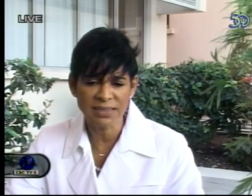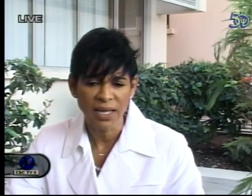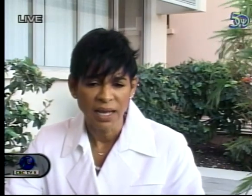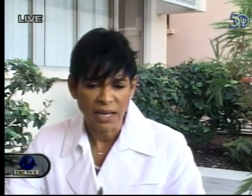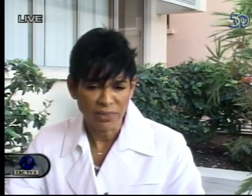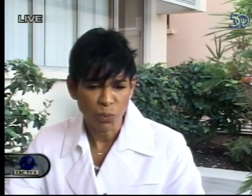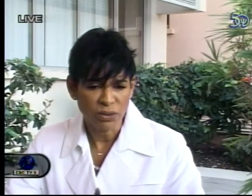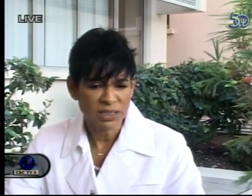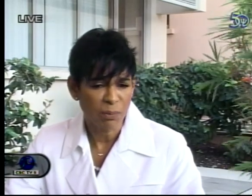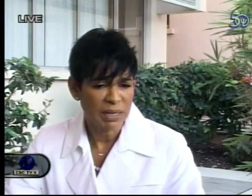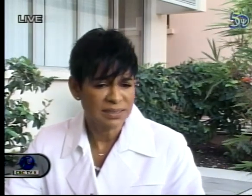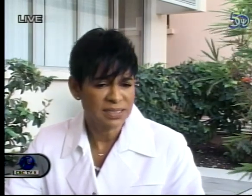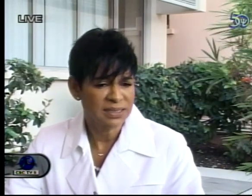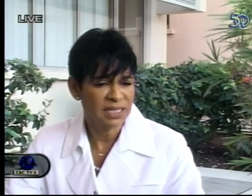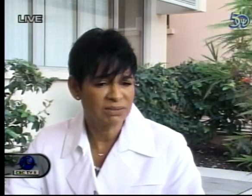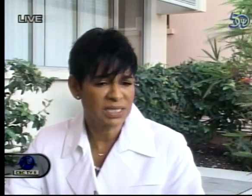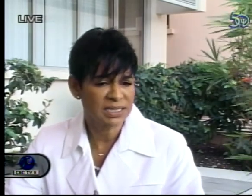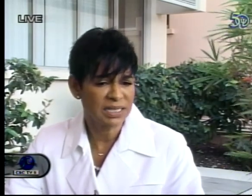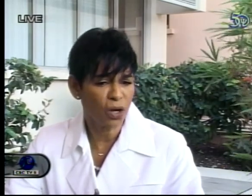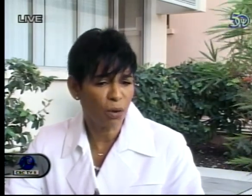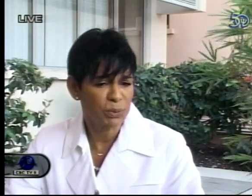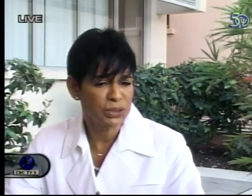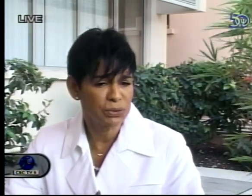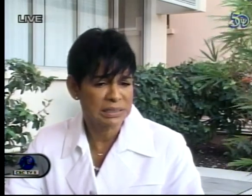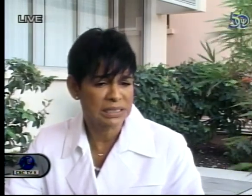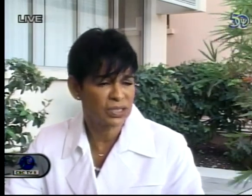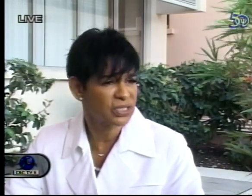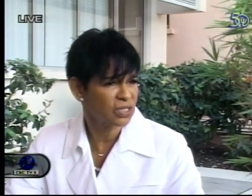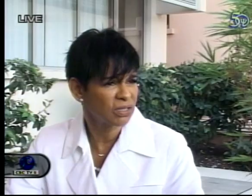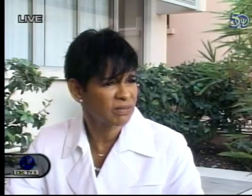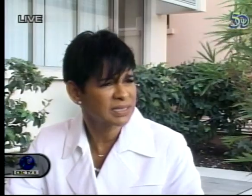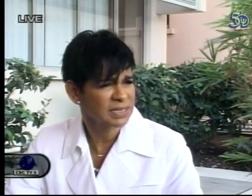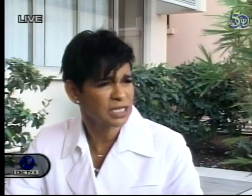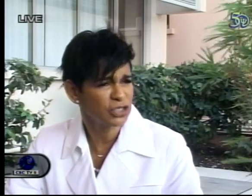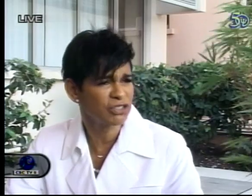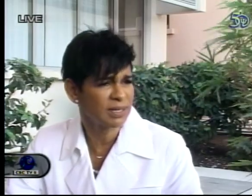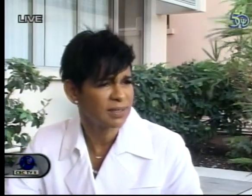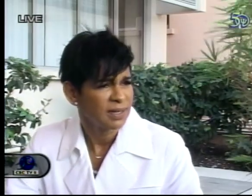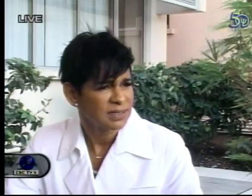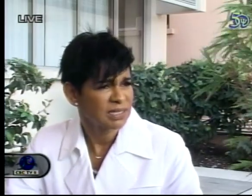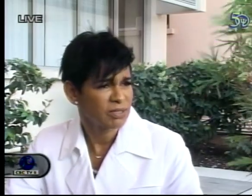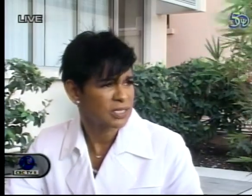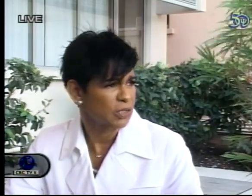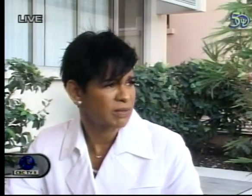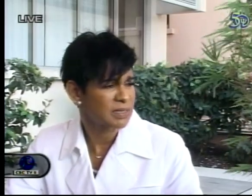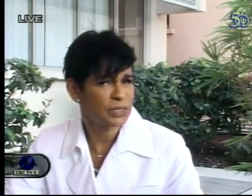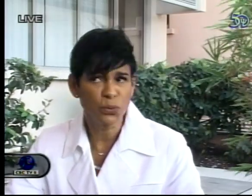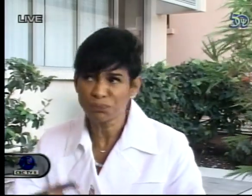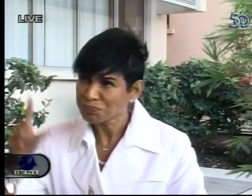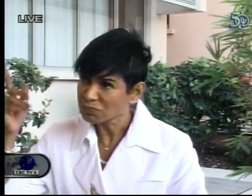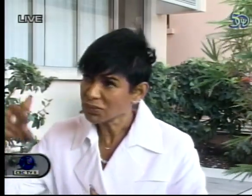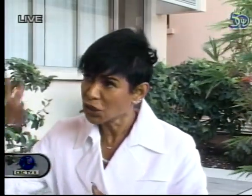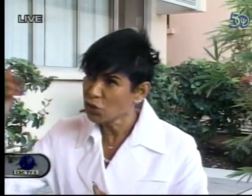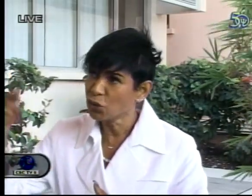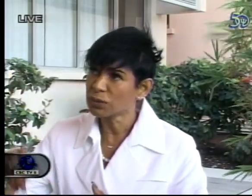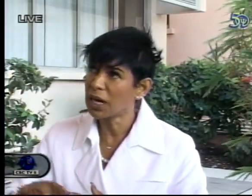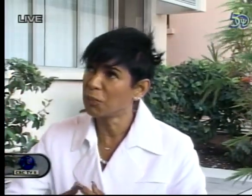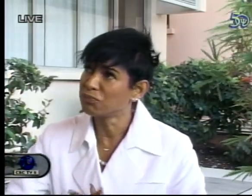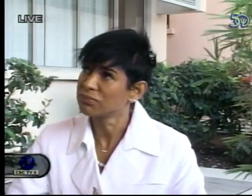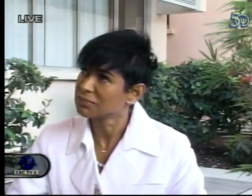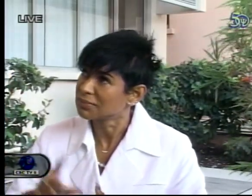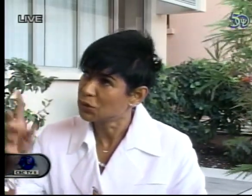complex, at the Warrens complex. This gives us an opportunity to serve the 600 civil servants who, you